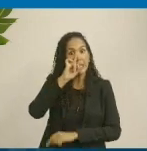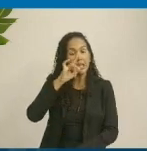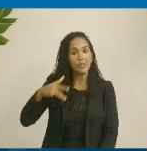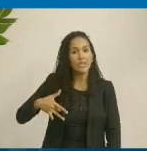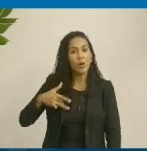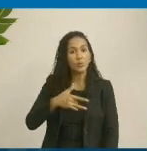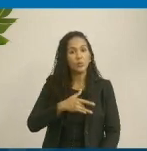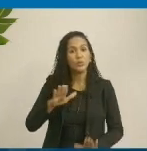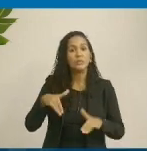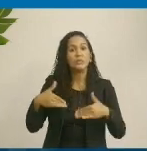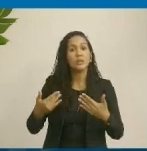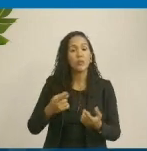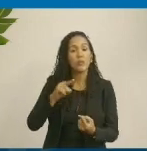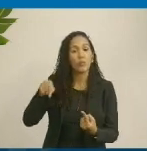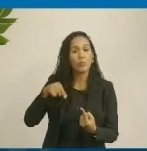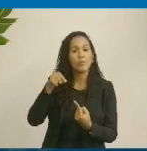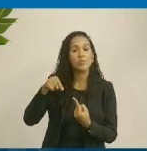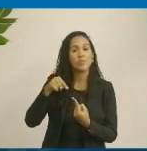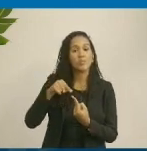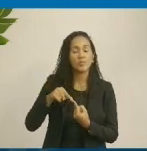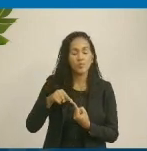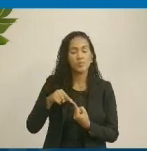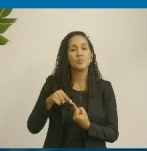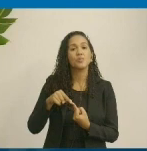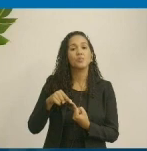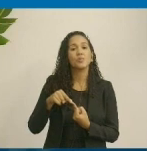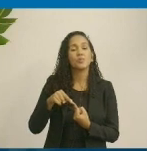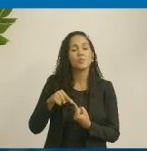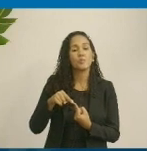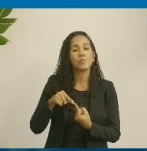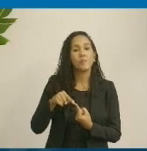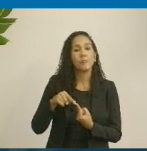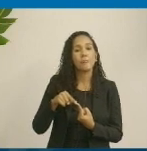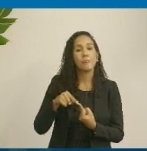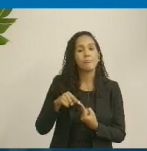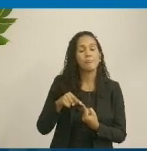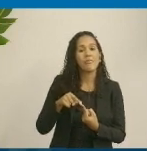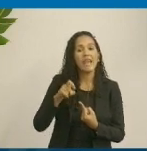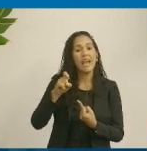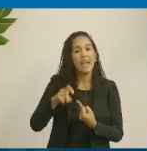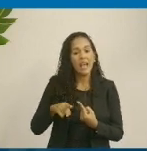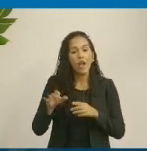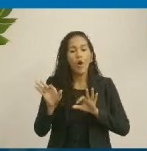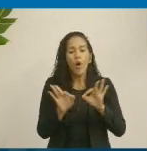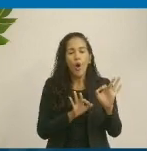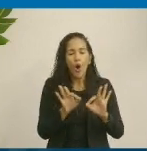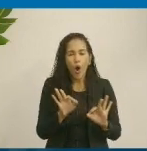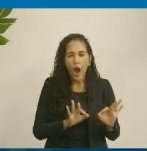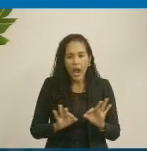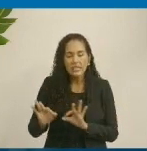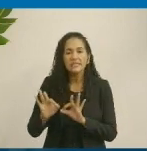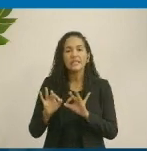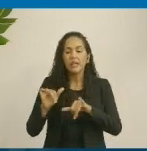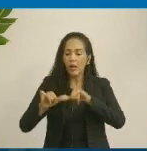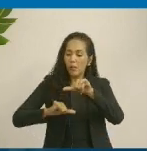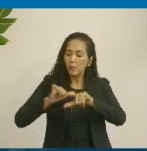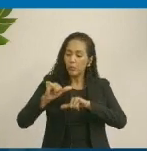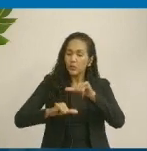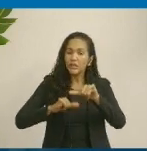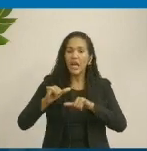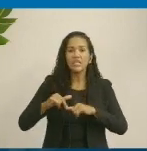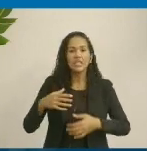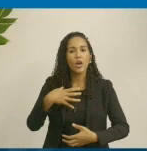the self-management of behavior change in the hands of the people. So how do we manage our